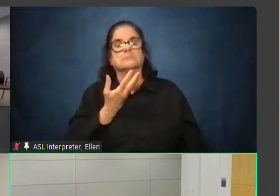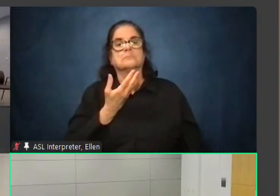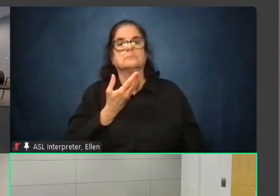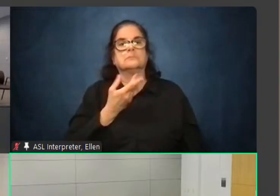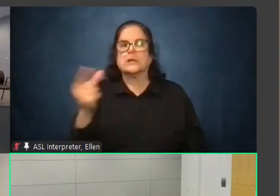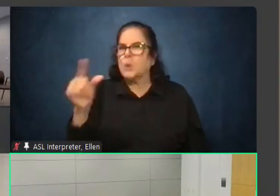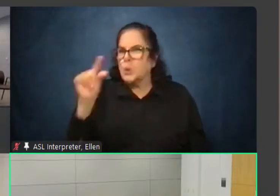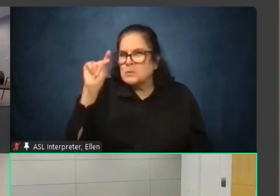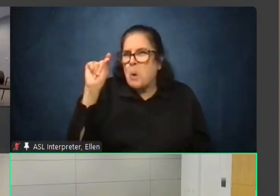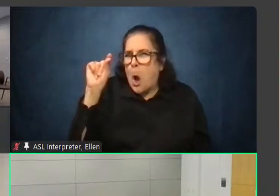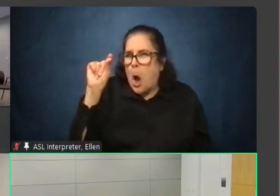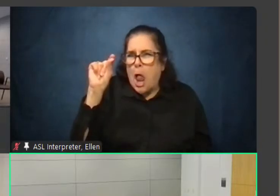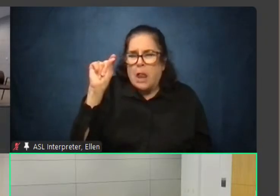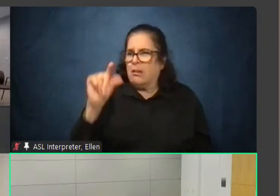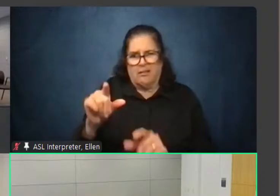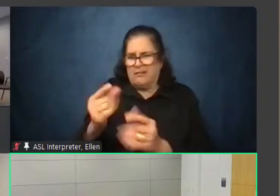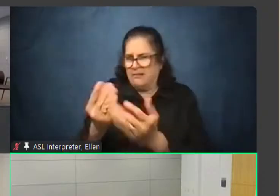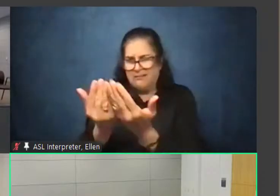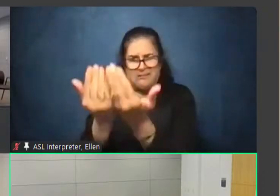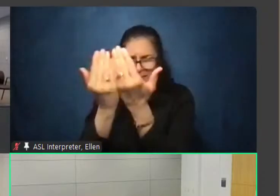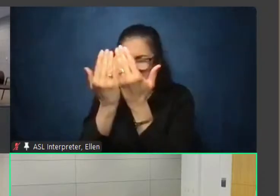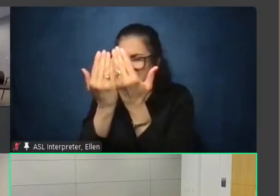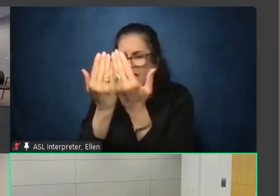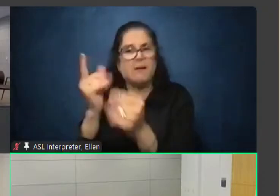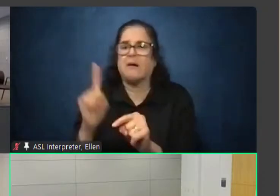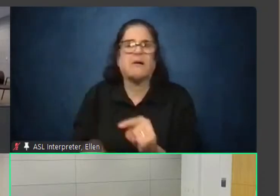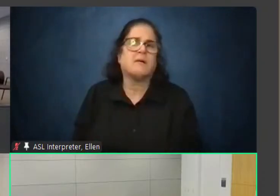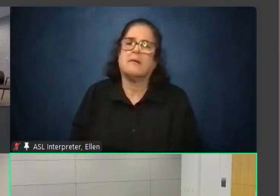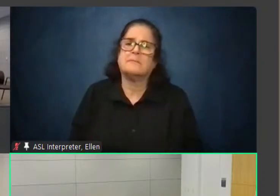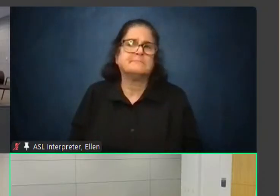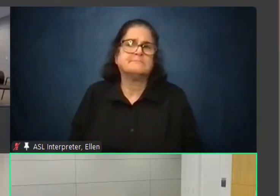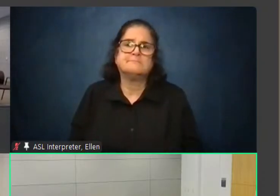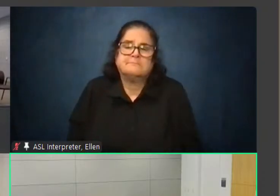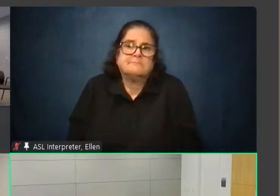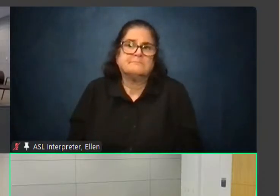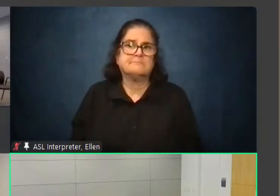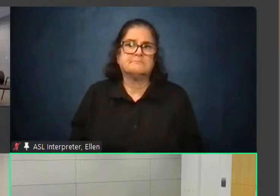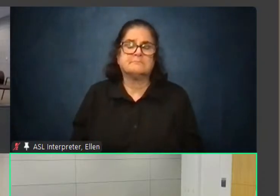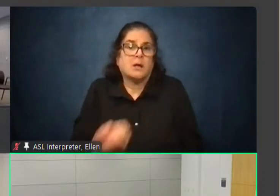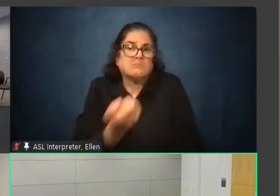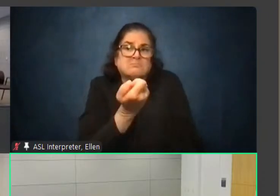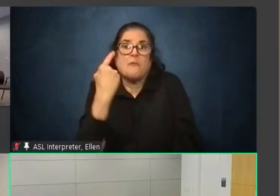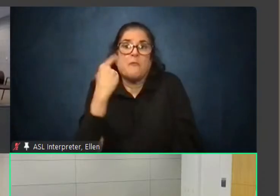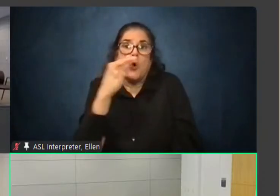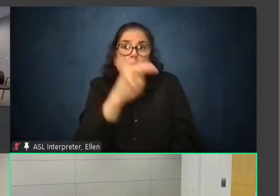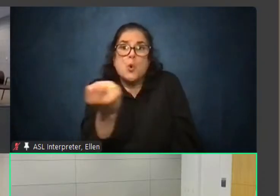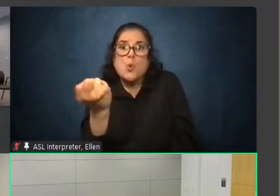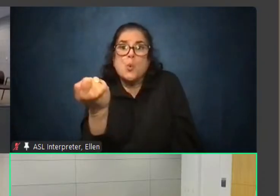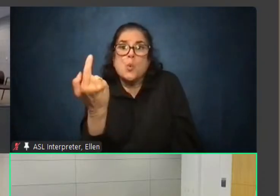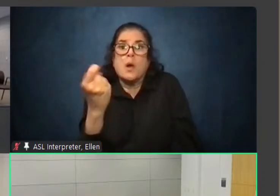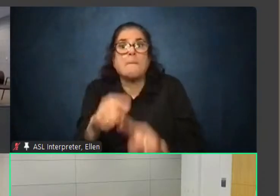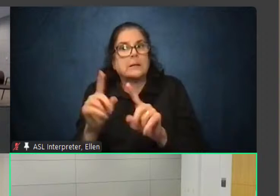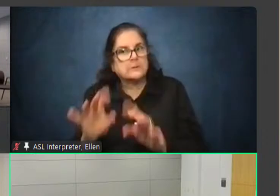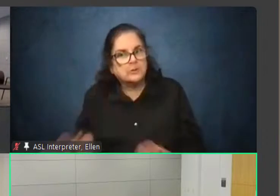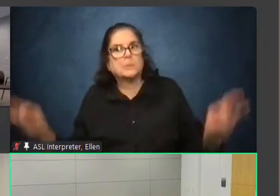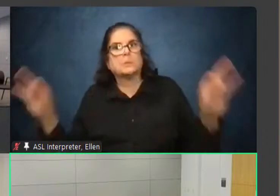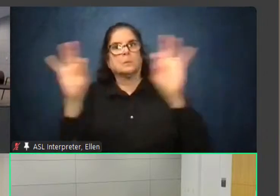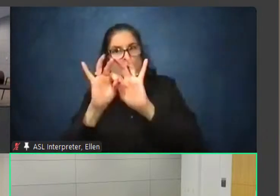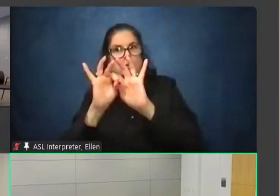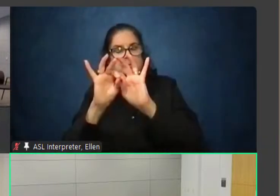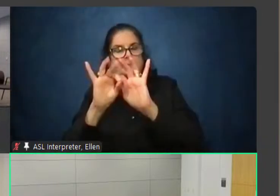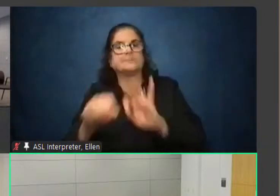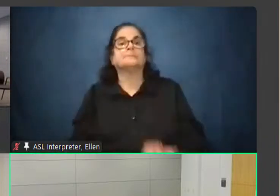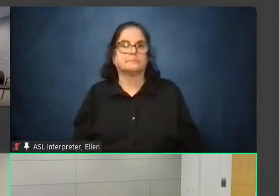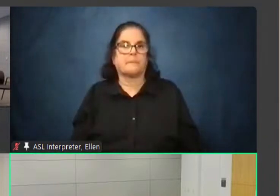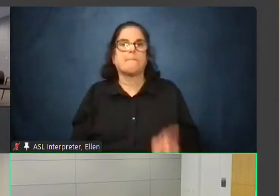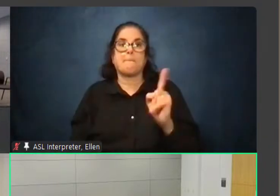so small, there's no way I can. I know it's just a small thing, but I'm how big would that be if it's an important feature again? Yeah, I think